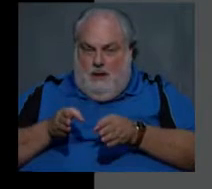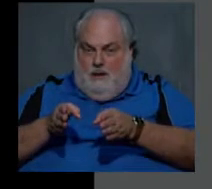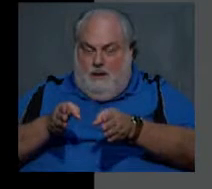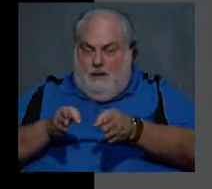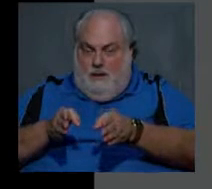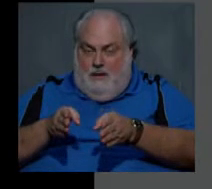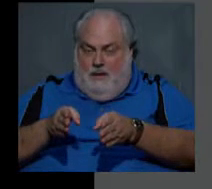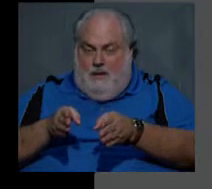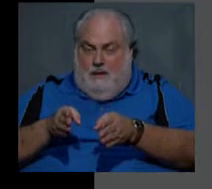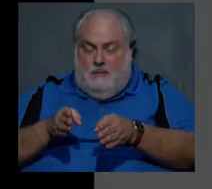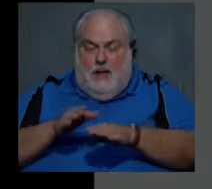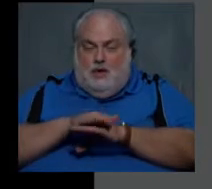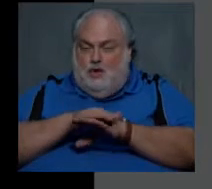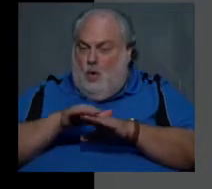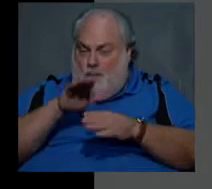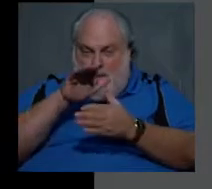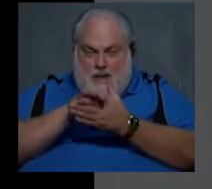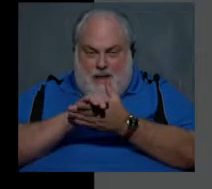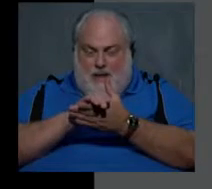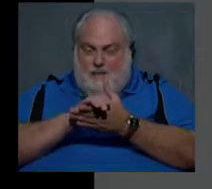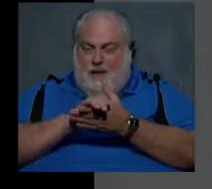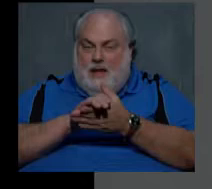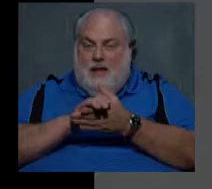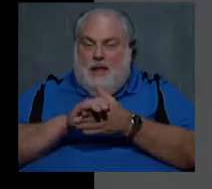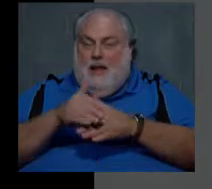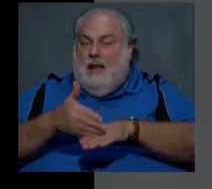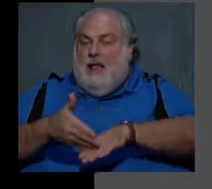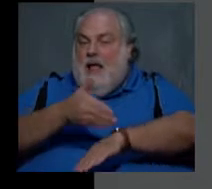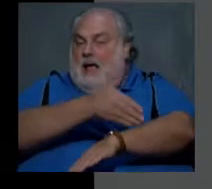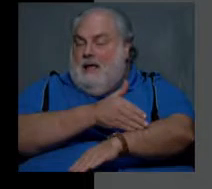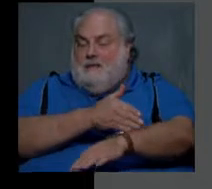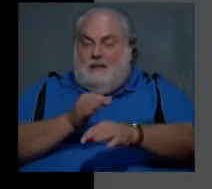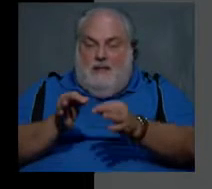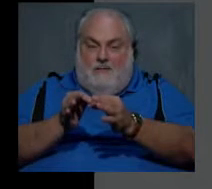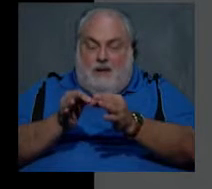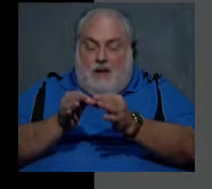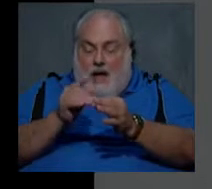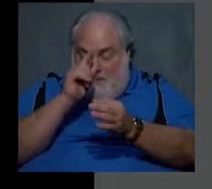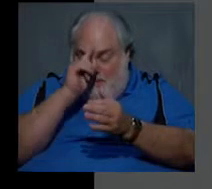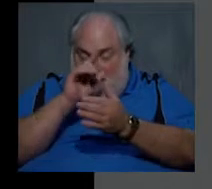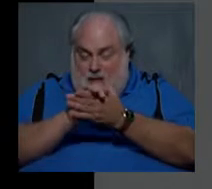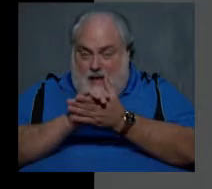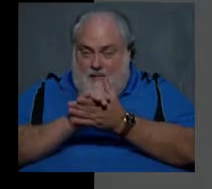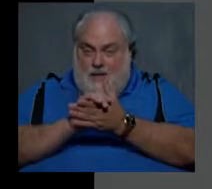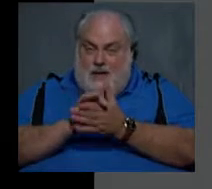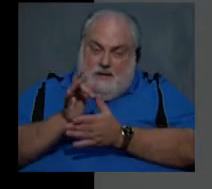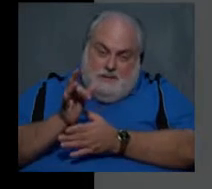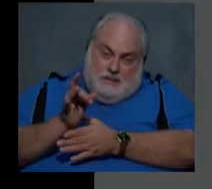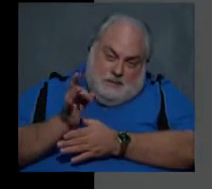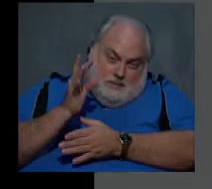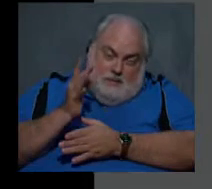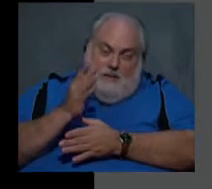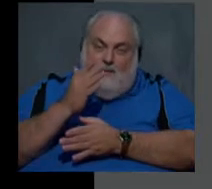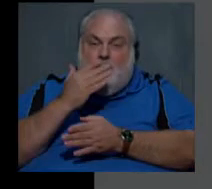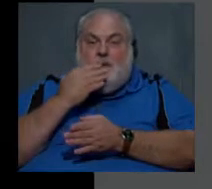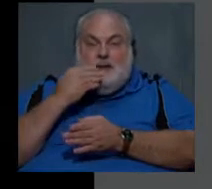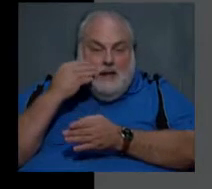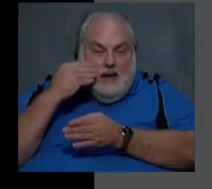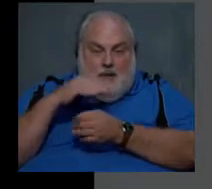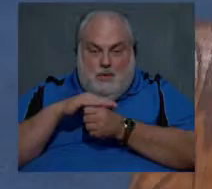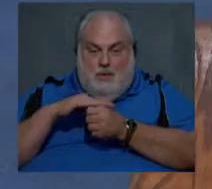So I don't think this increases property value. I think it's bad for the neighborhood.